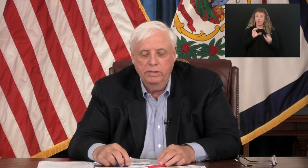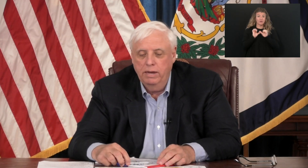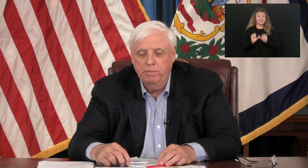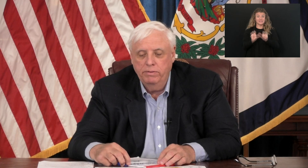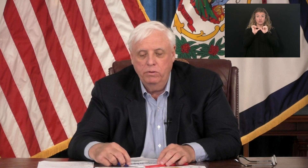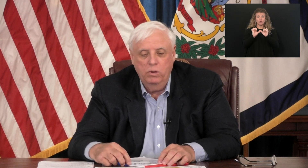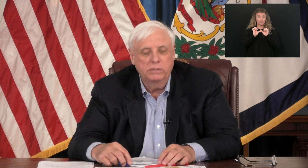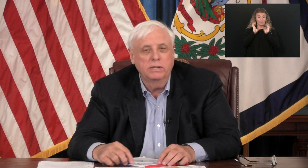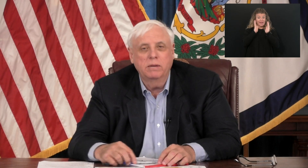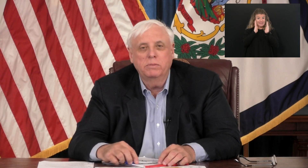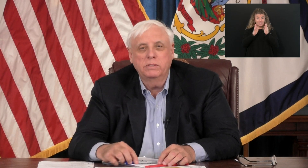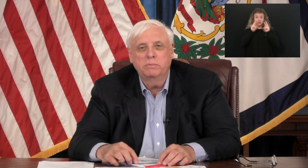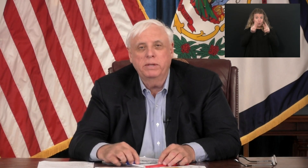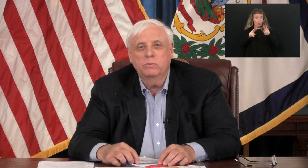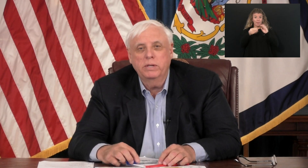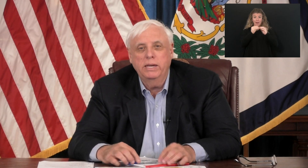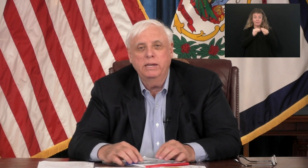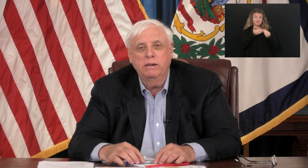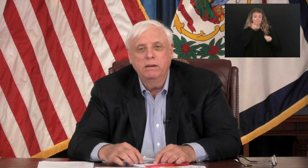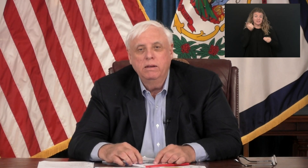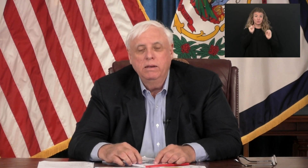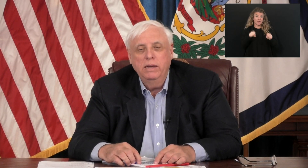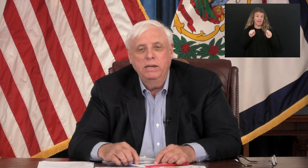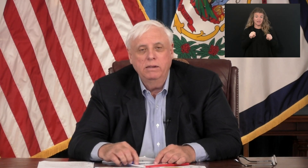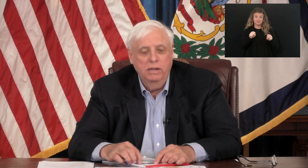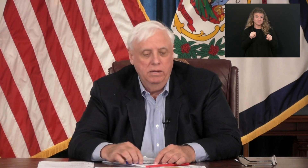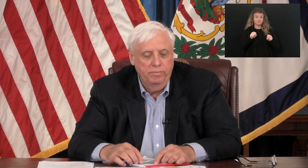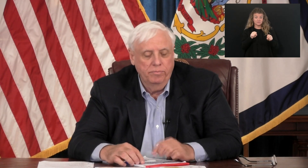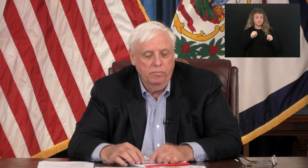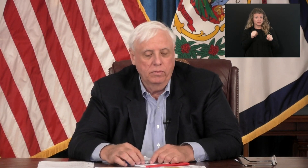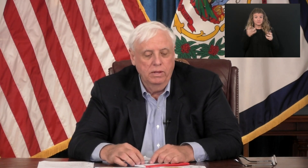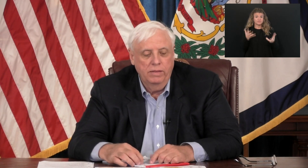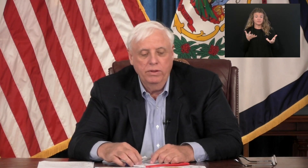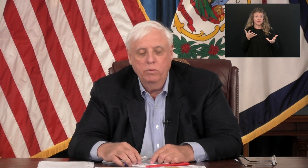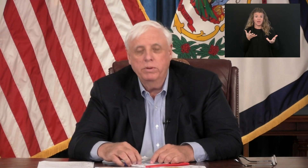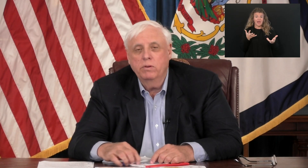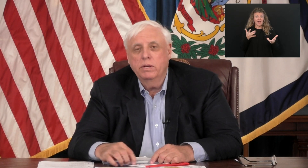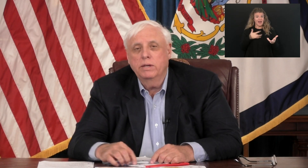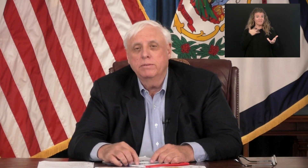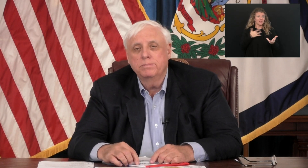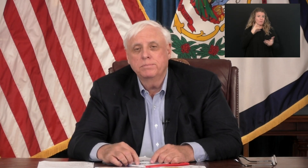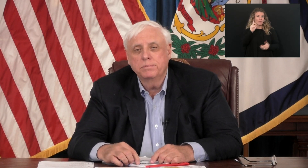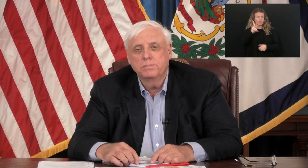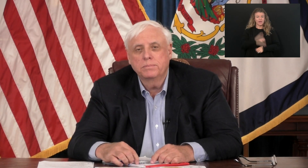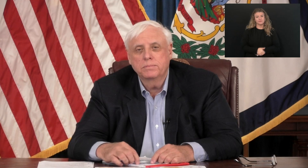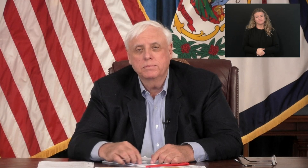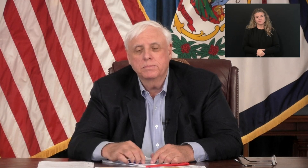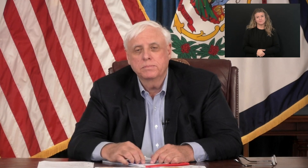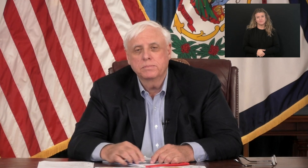stay on top of it and watch the numbers as best we can, and I think we'll be okay.